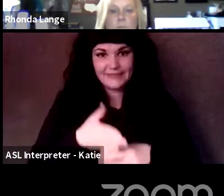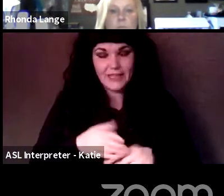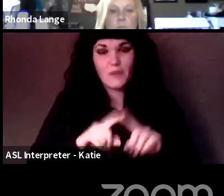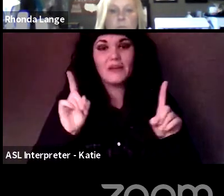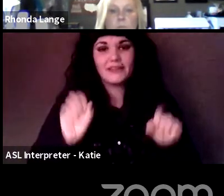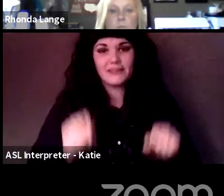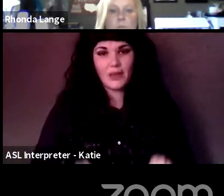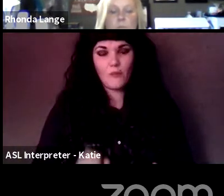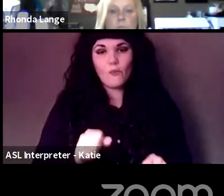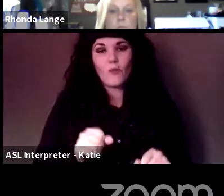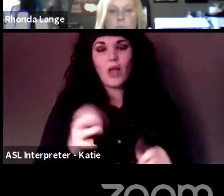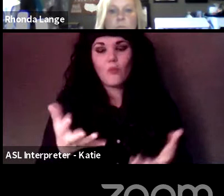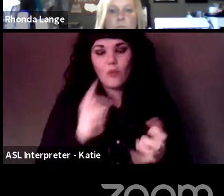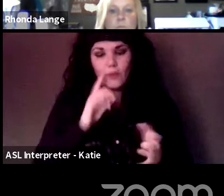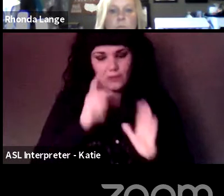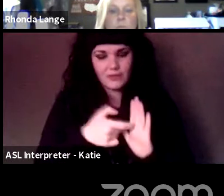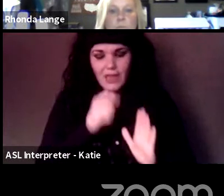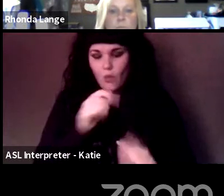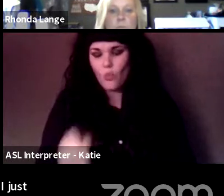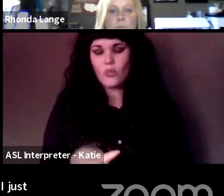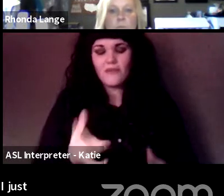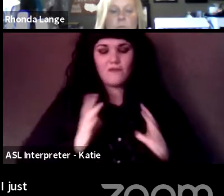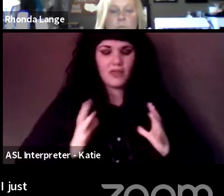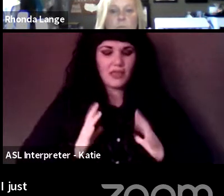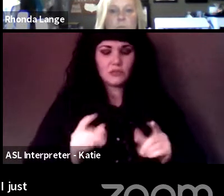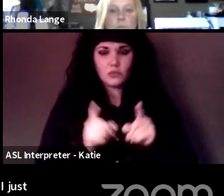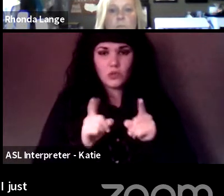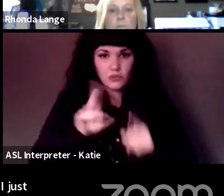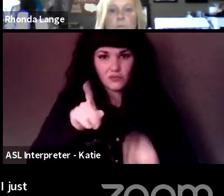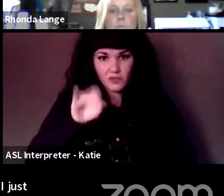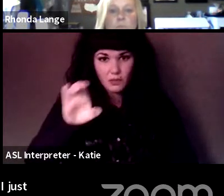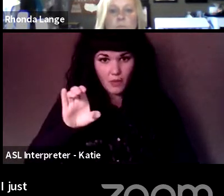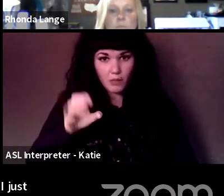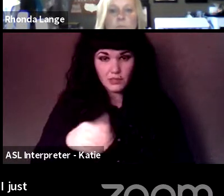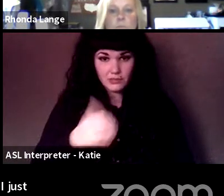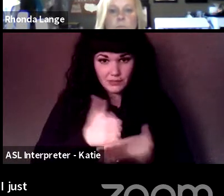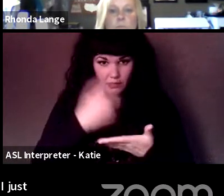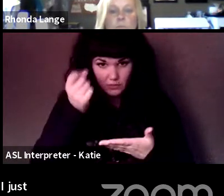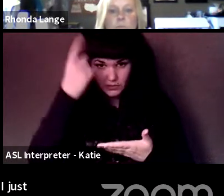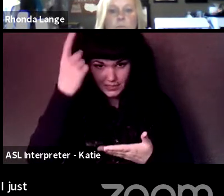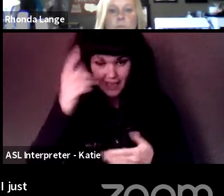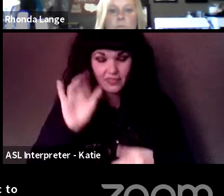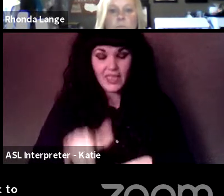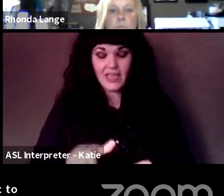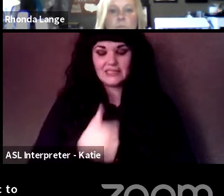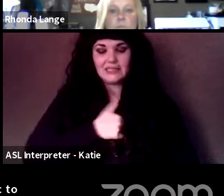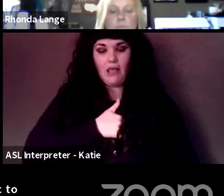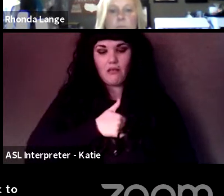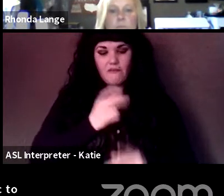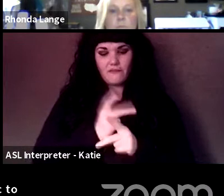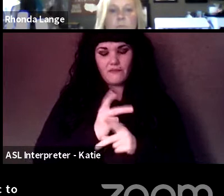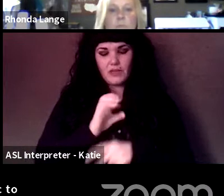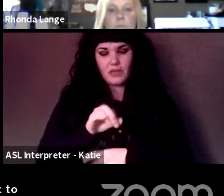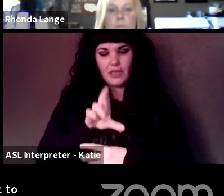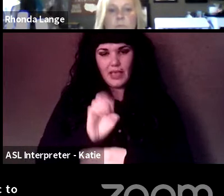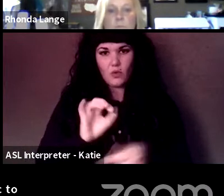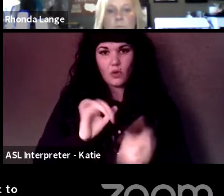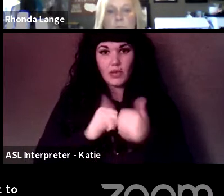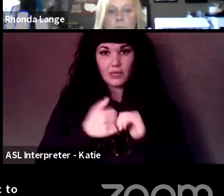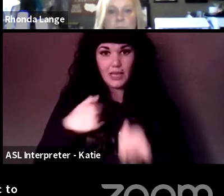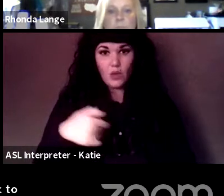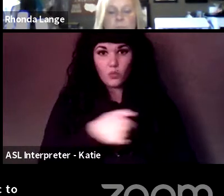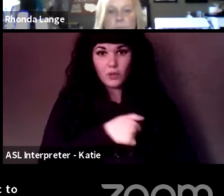just about vacation. So I guess this is also for the public to understand that self-care and how we can make sure that we